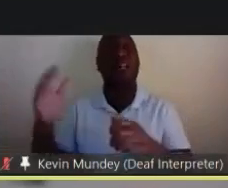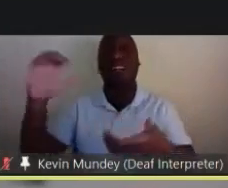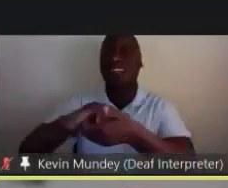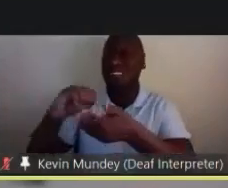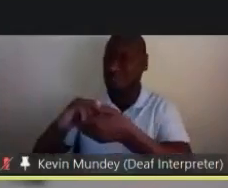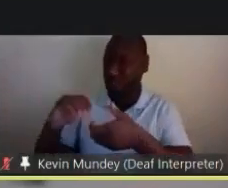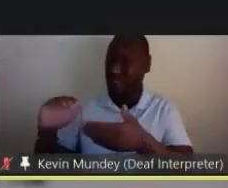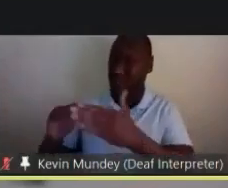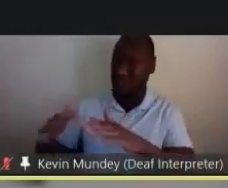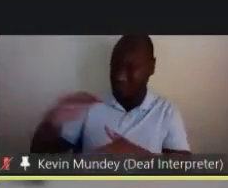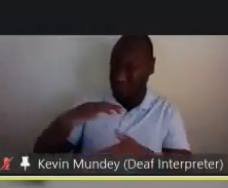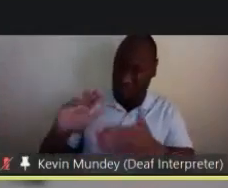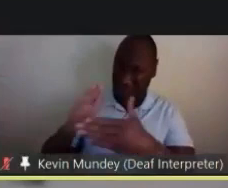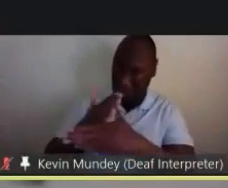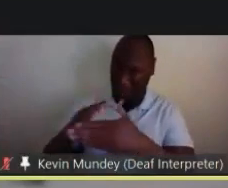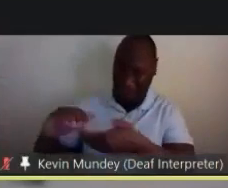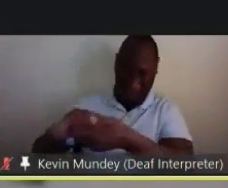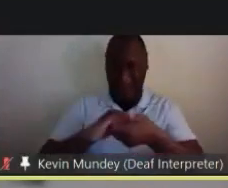partners.